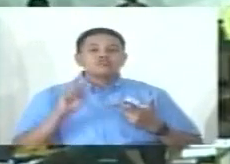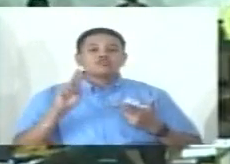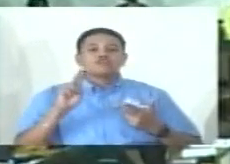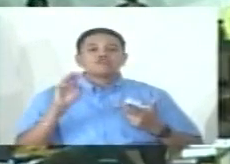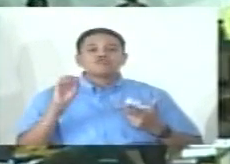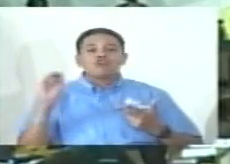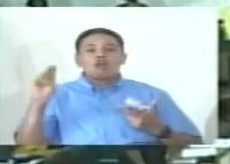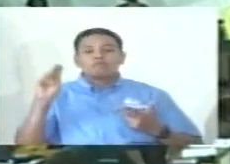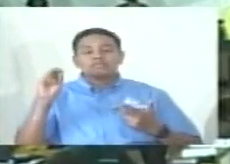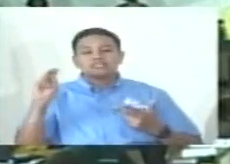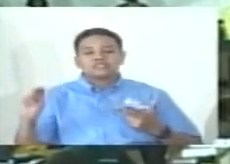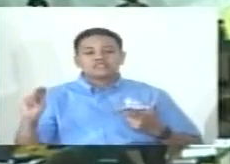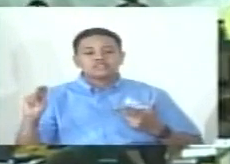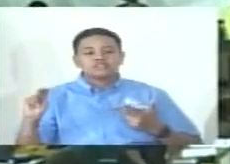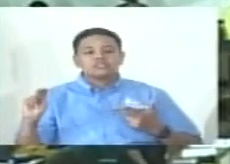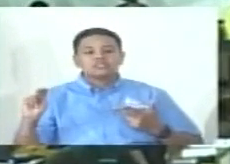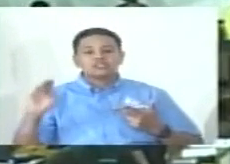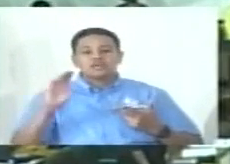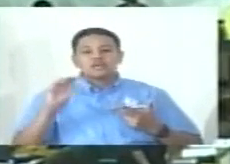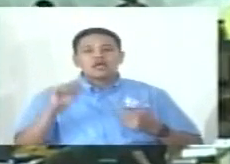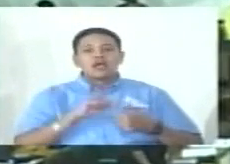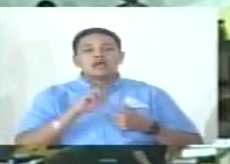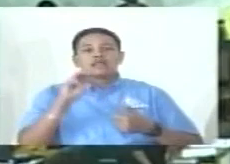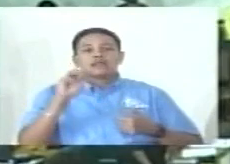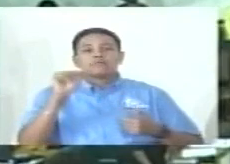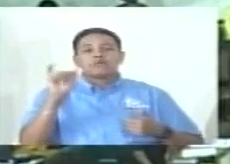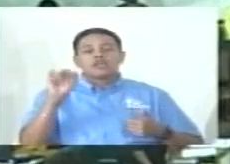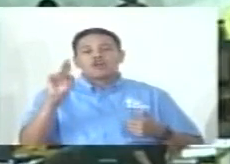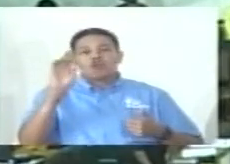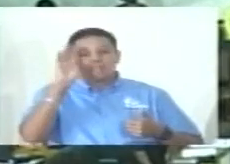Robinson, and Mayor Brown.